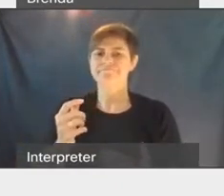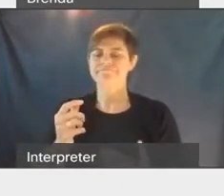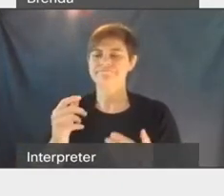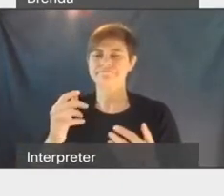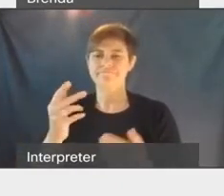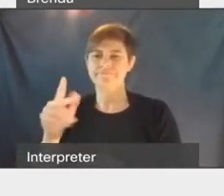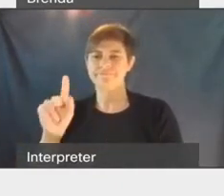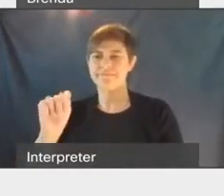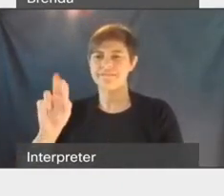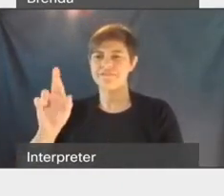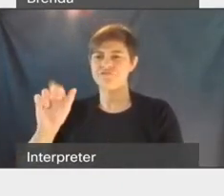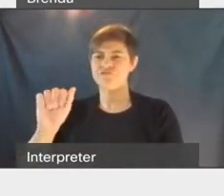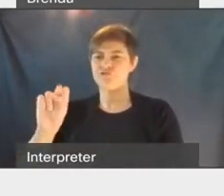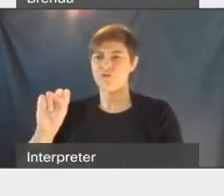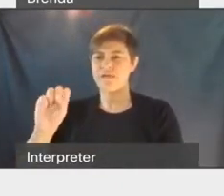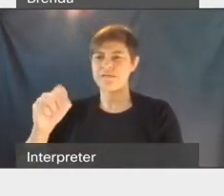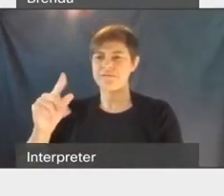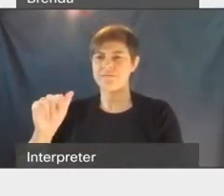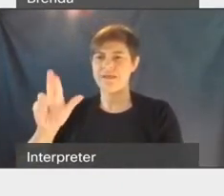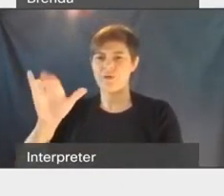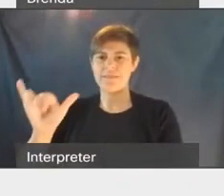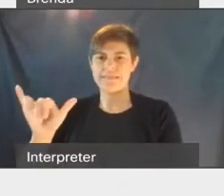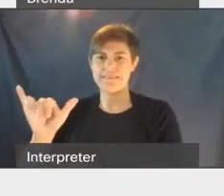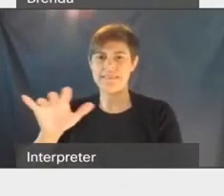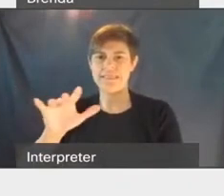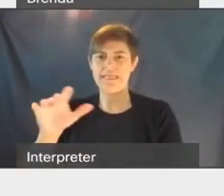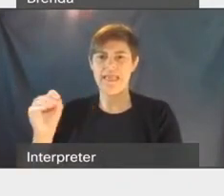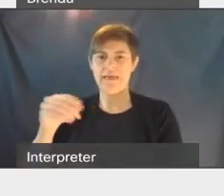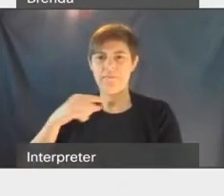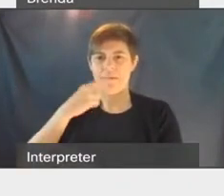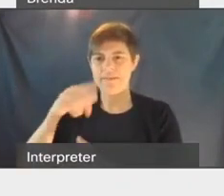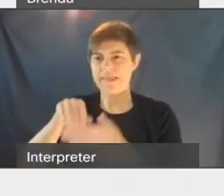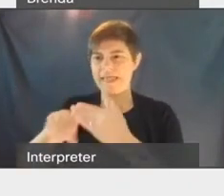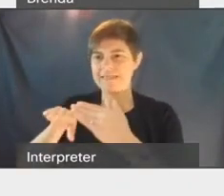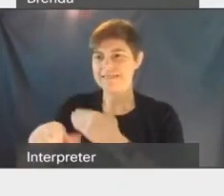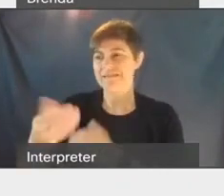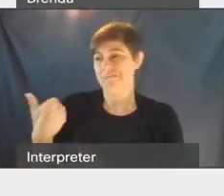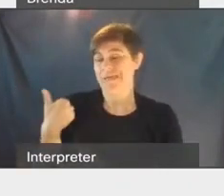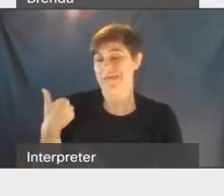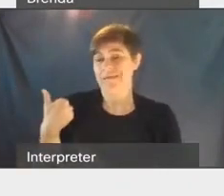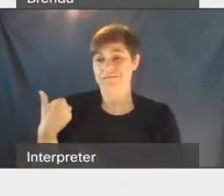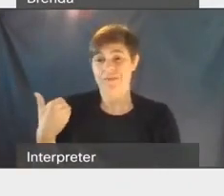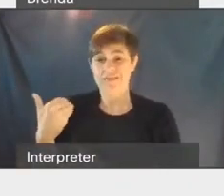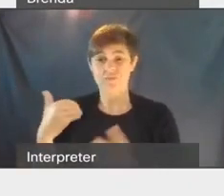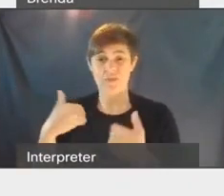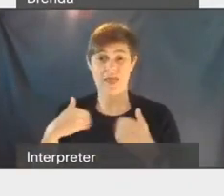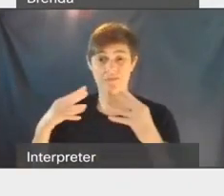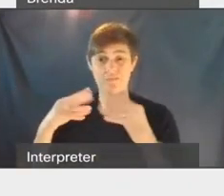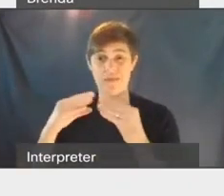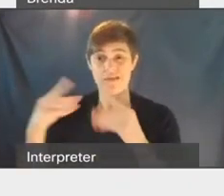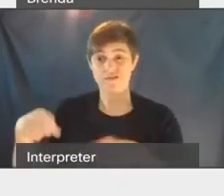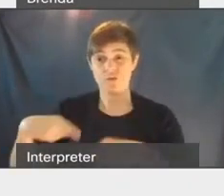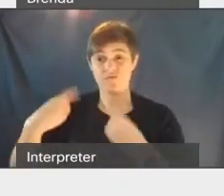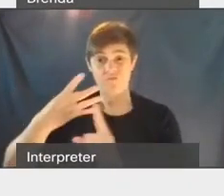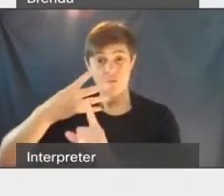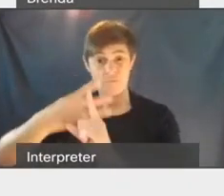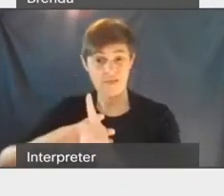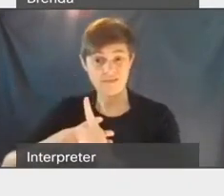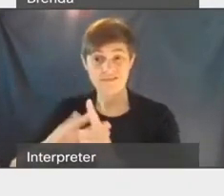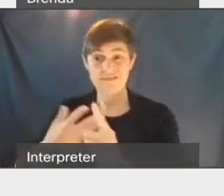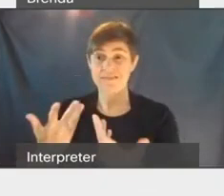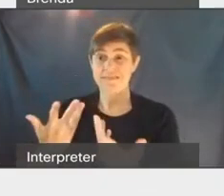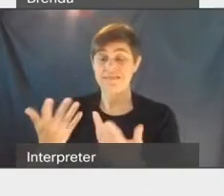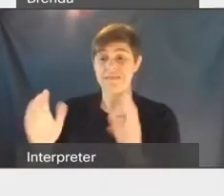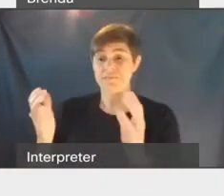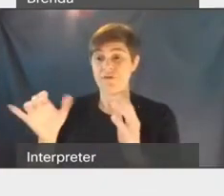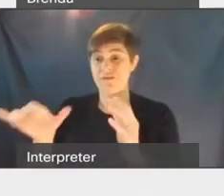I just disagree with that. Back in 2012, we had 14 meetings over 4 months. So just compared to that standard, we're